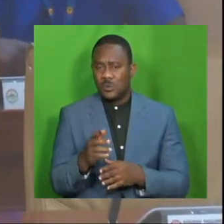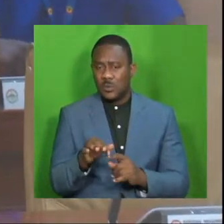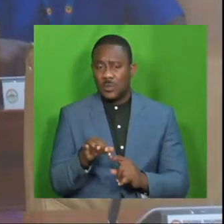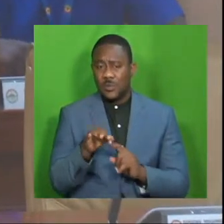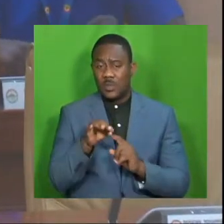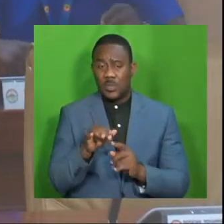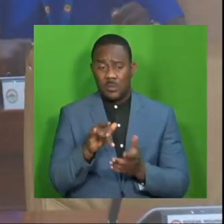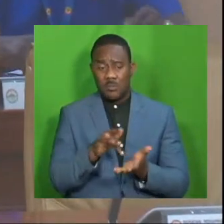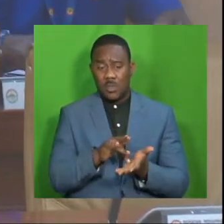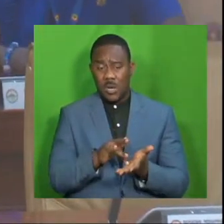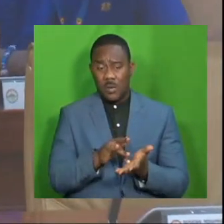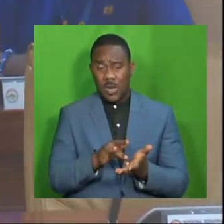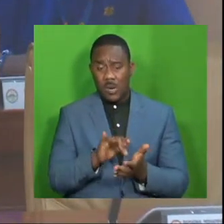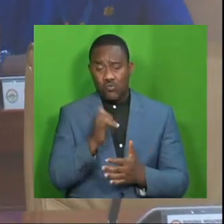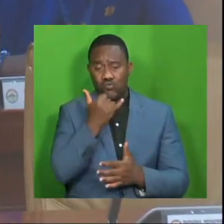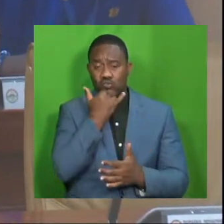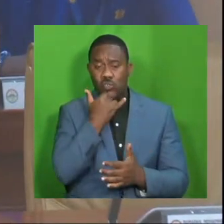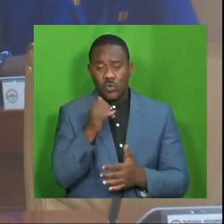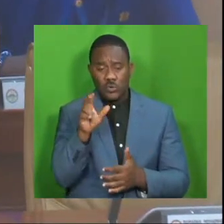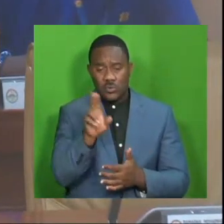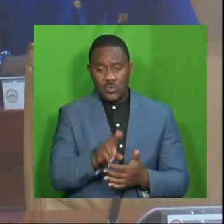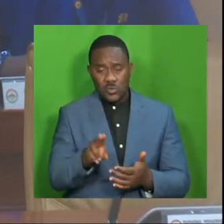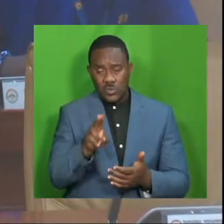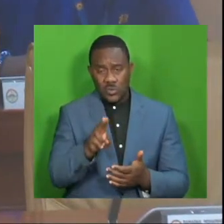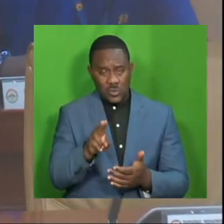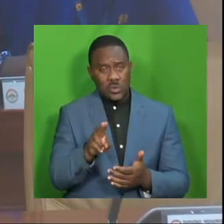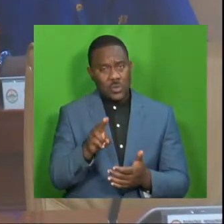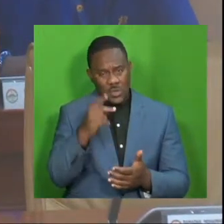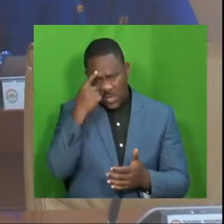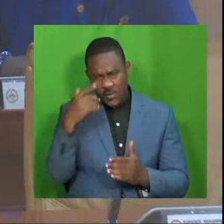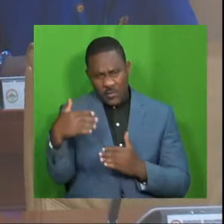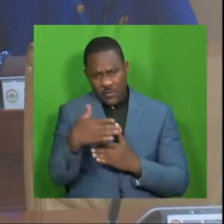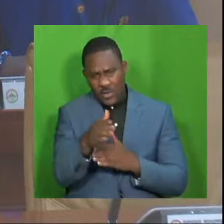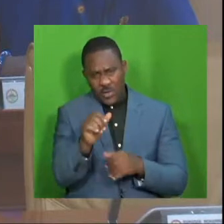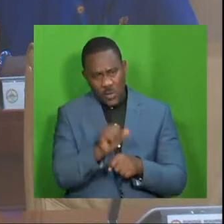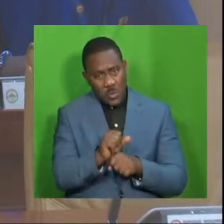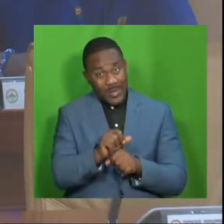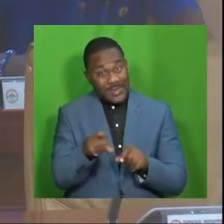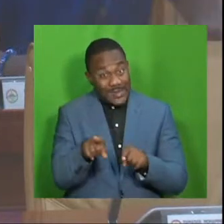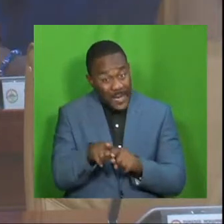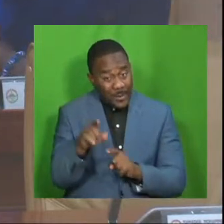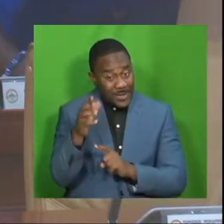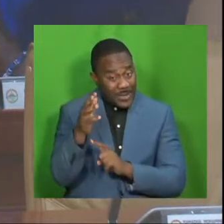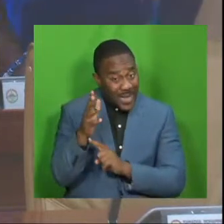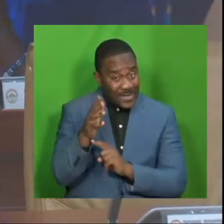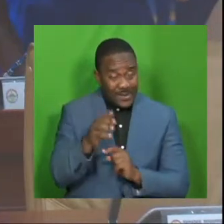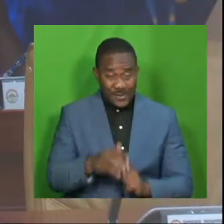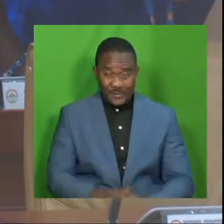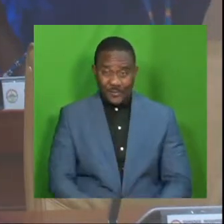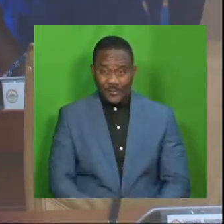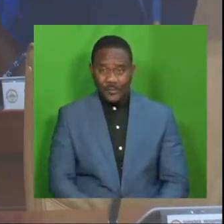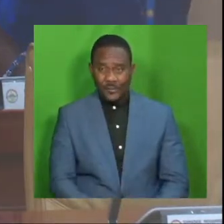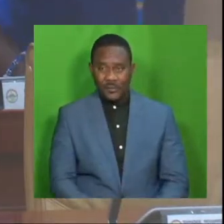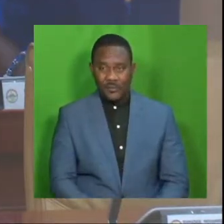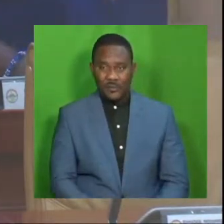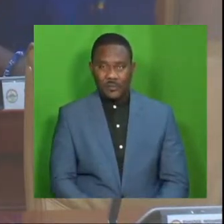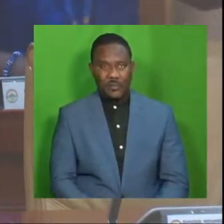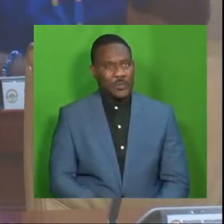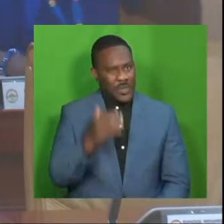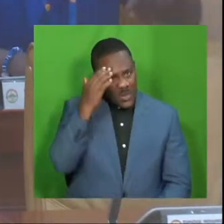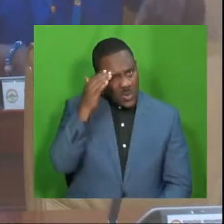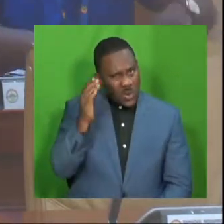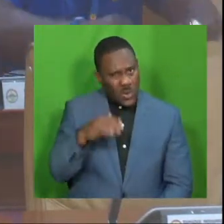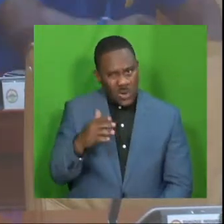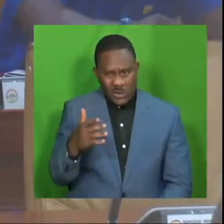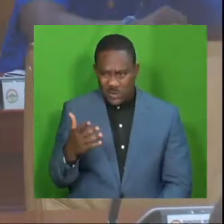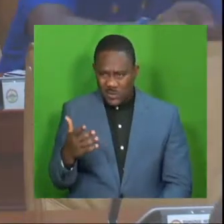fishing and the like? Honourable Minister, you know that no slack.